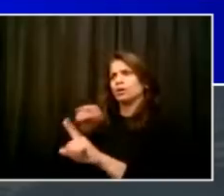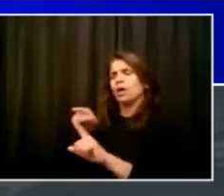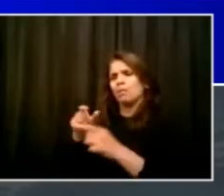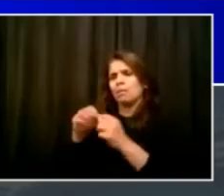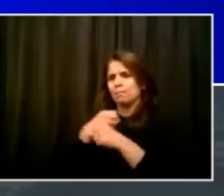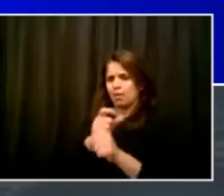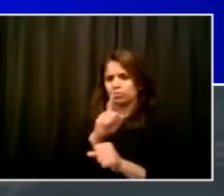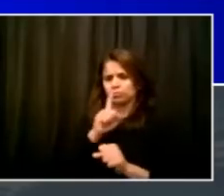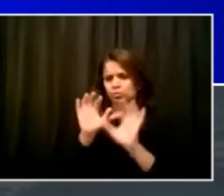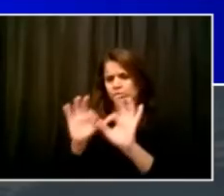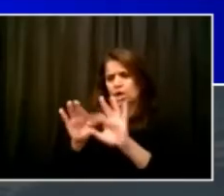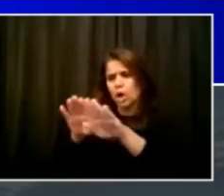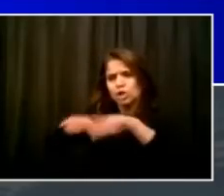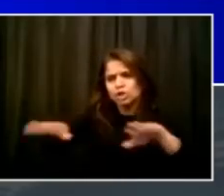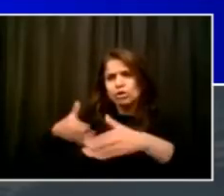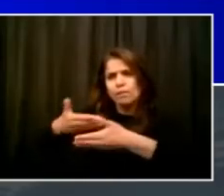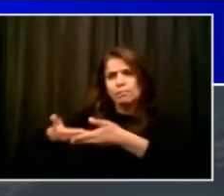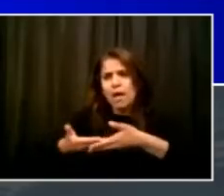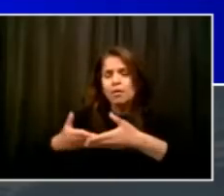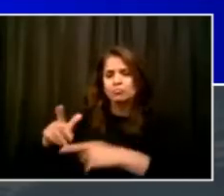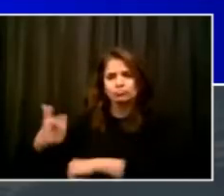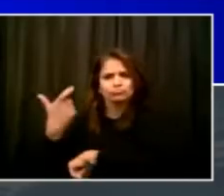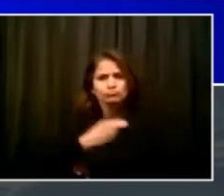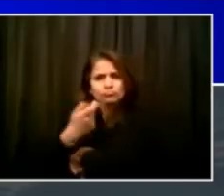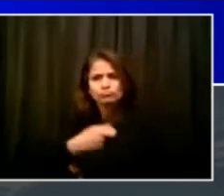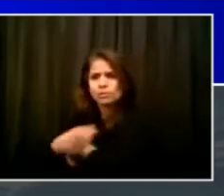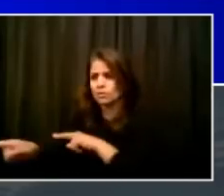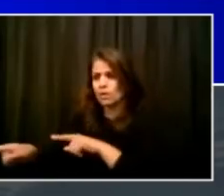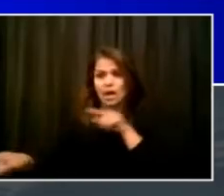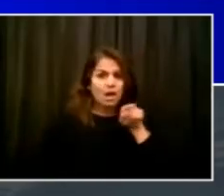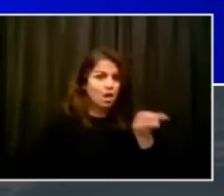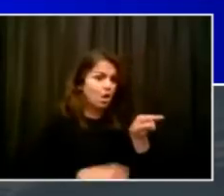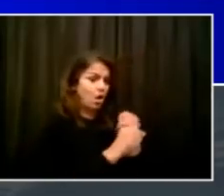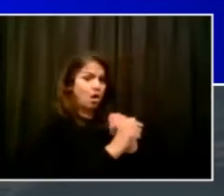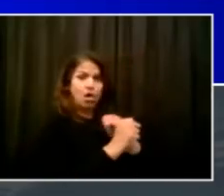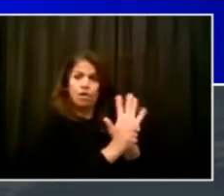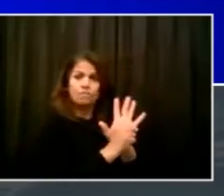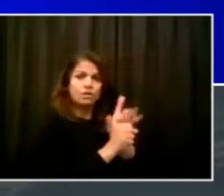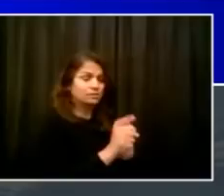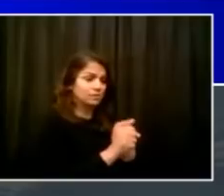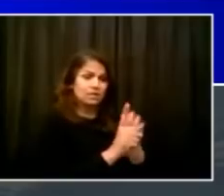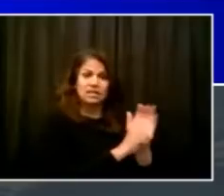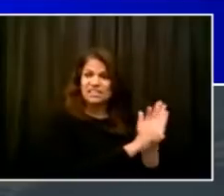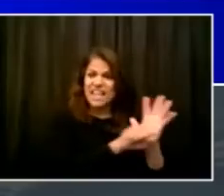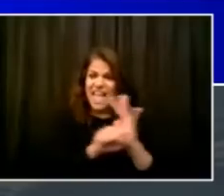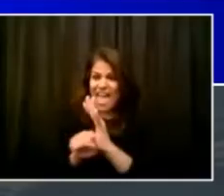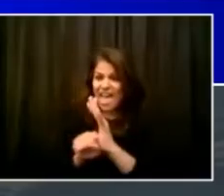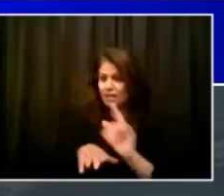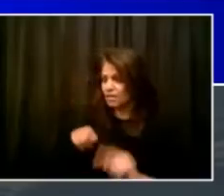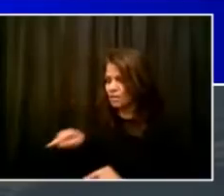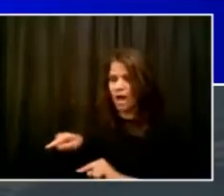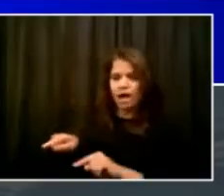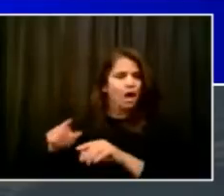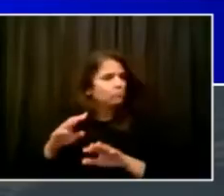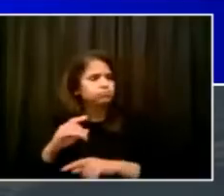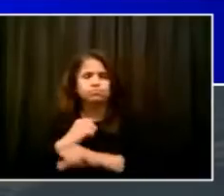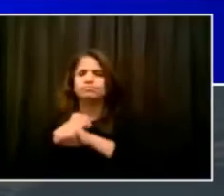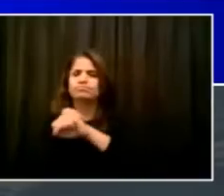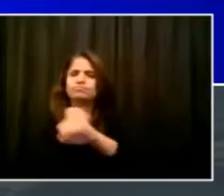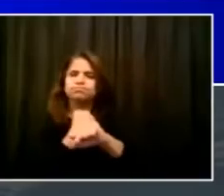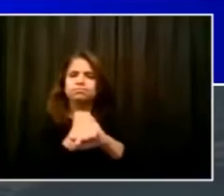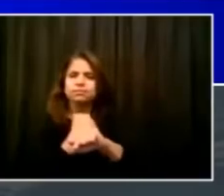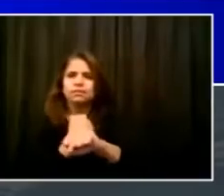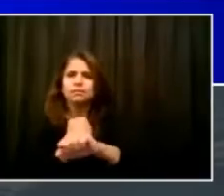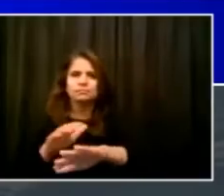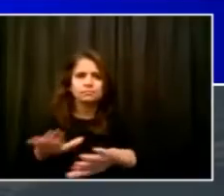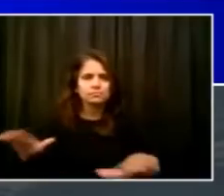is dangerous in and of itself. Also brings up the link between COVID and MIS-C. We don't want to see any of